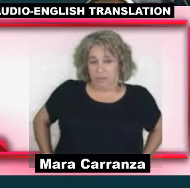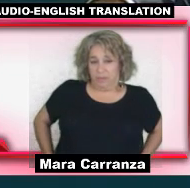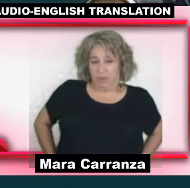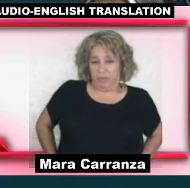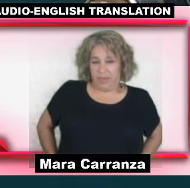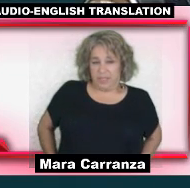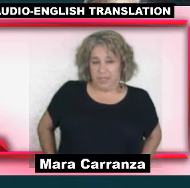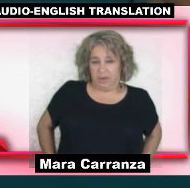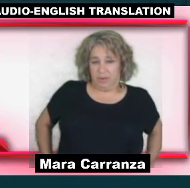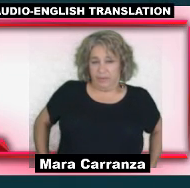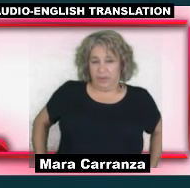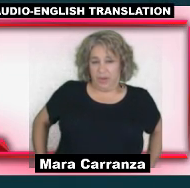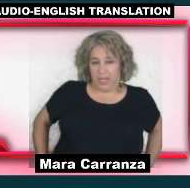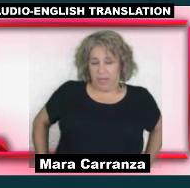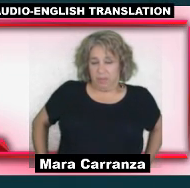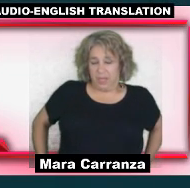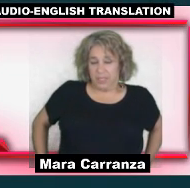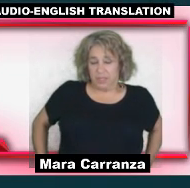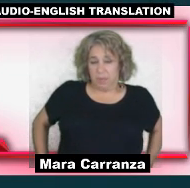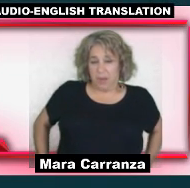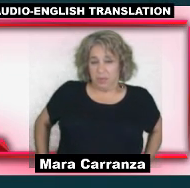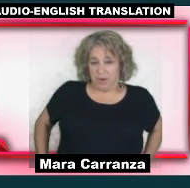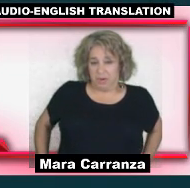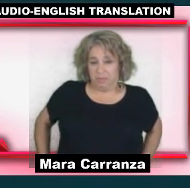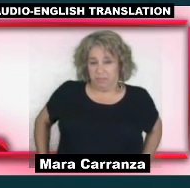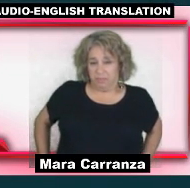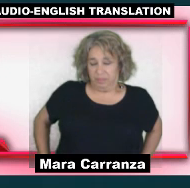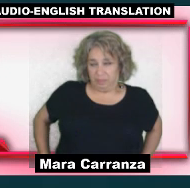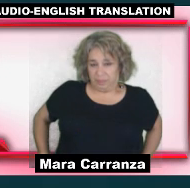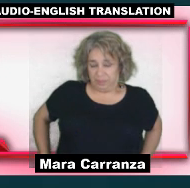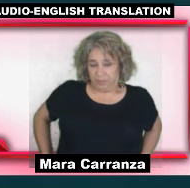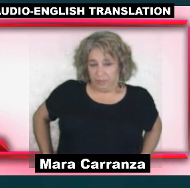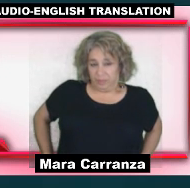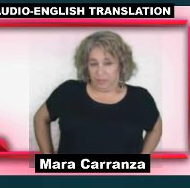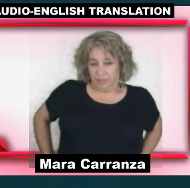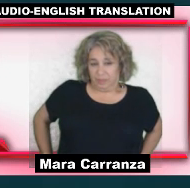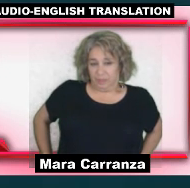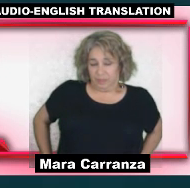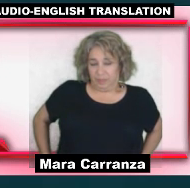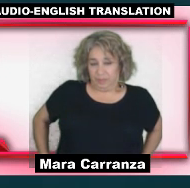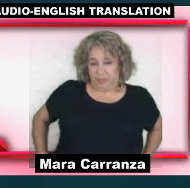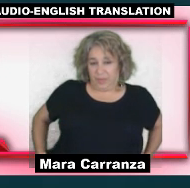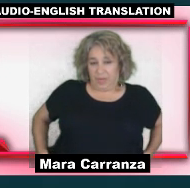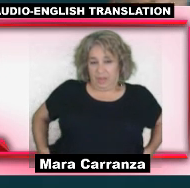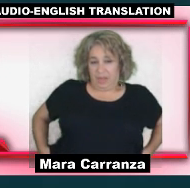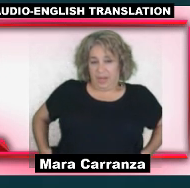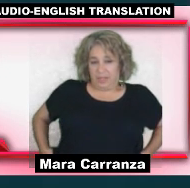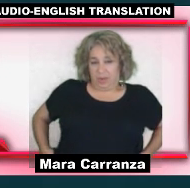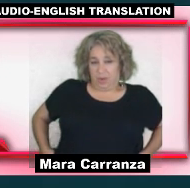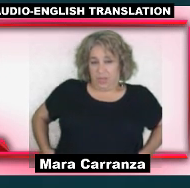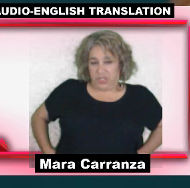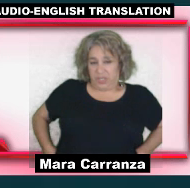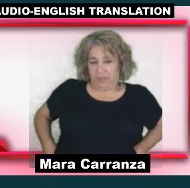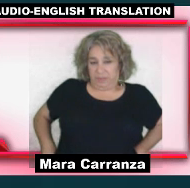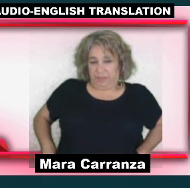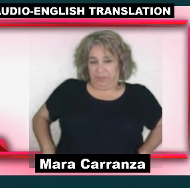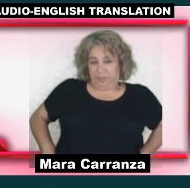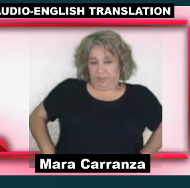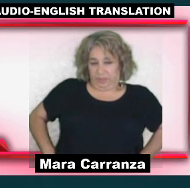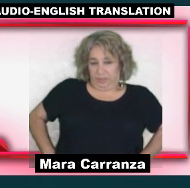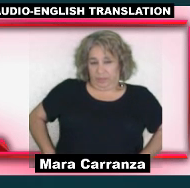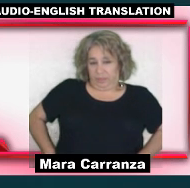will revise it or review it again because it's my word. La que está that is in question.